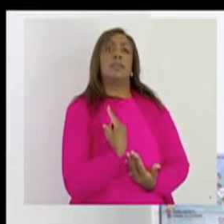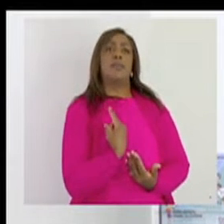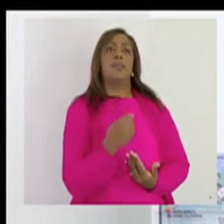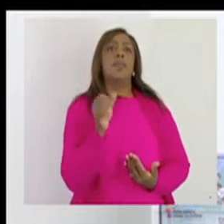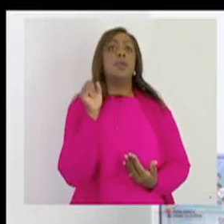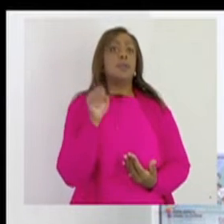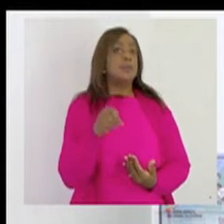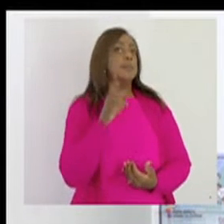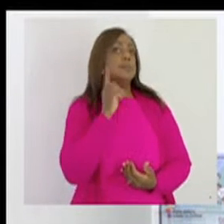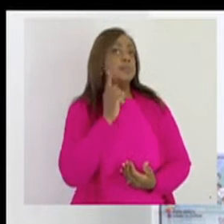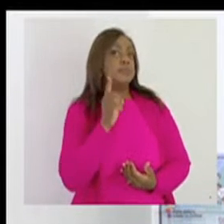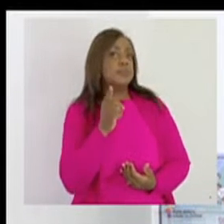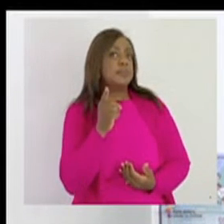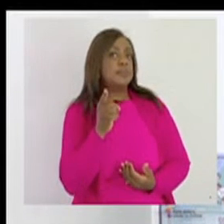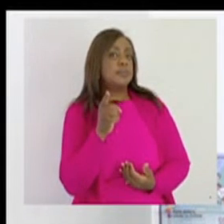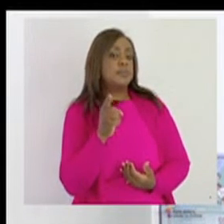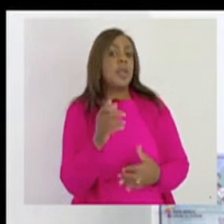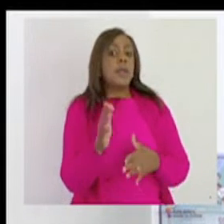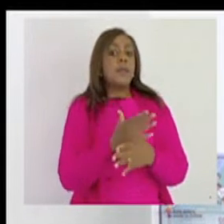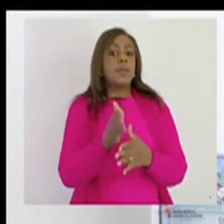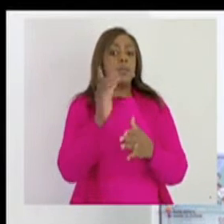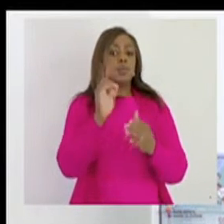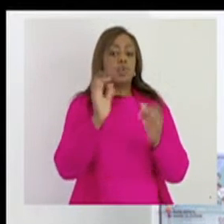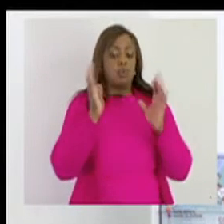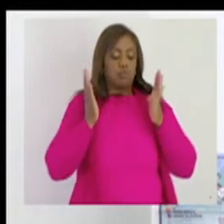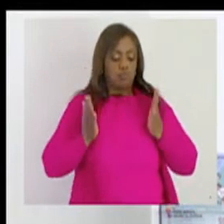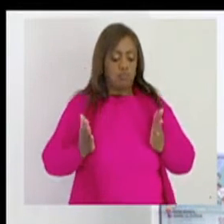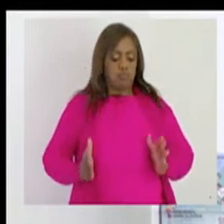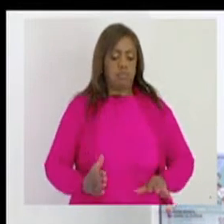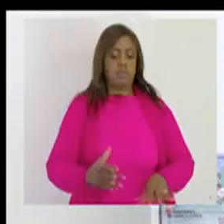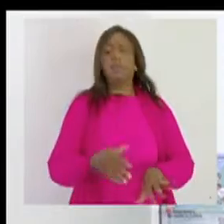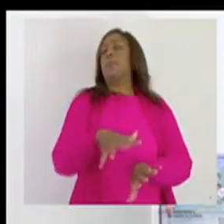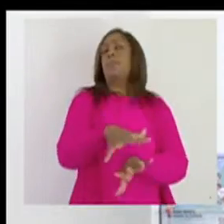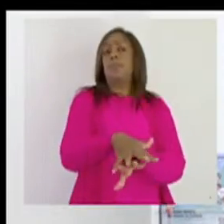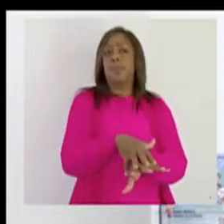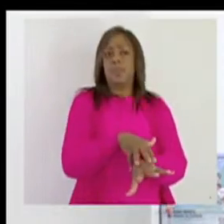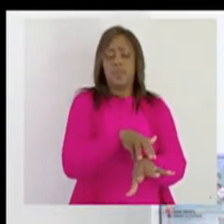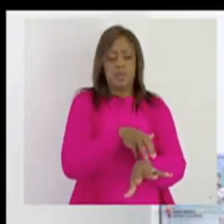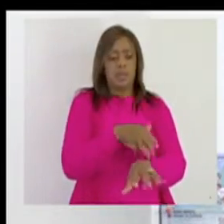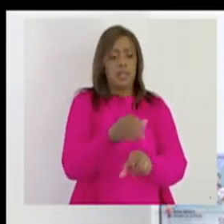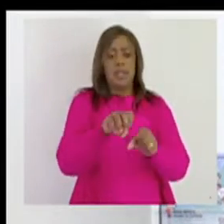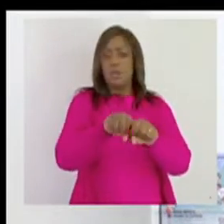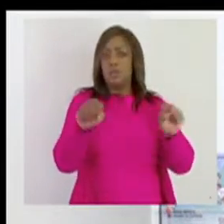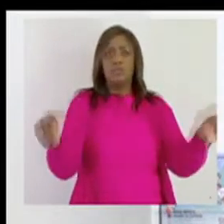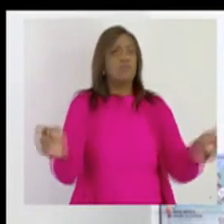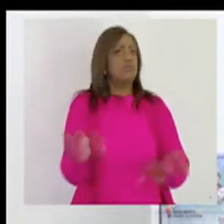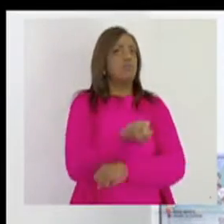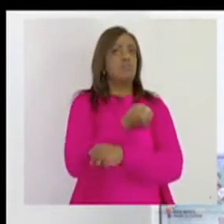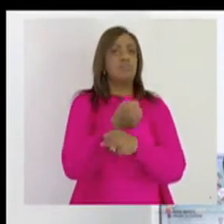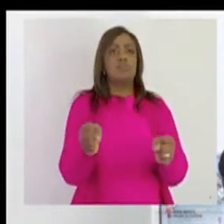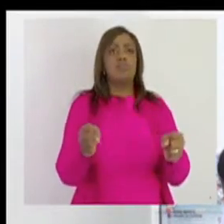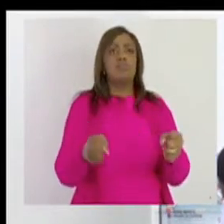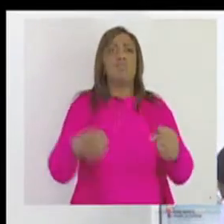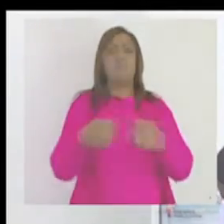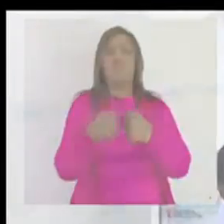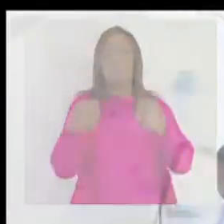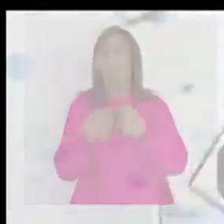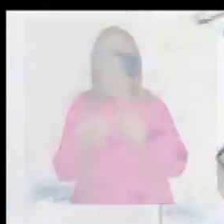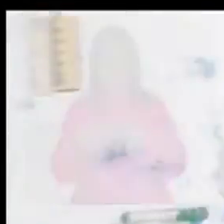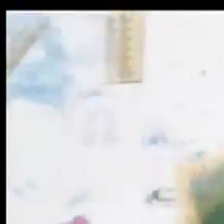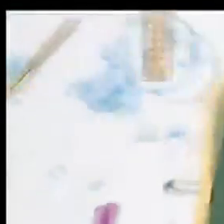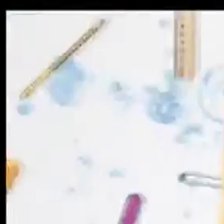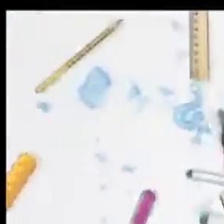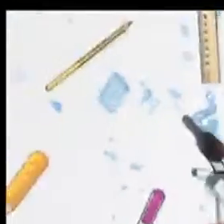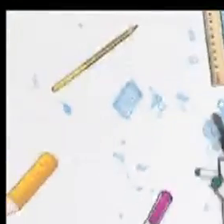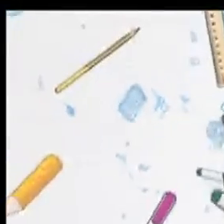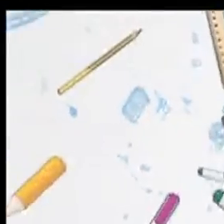attacked, it means that our body's immune system will not be able to fight against different diseases.